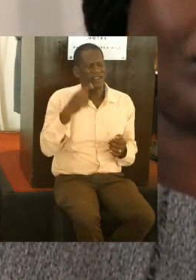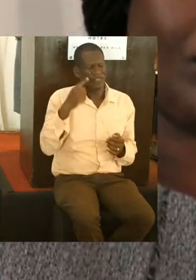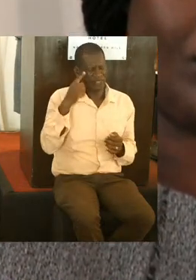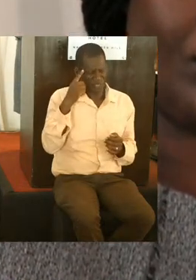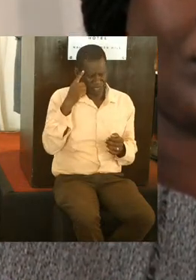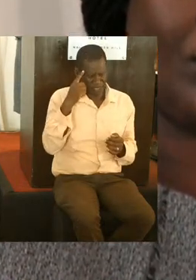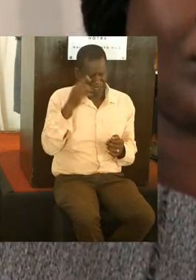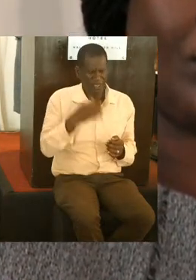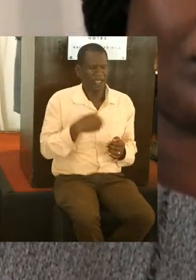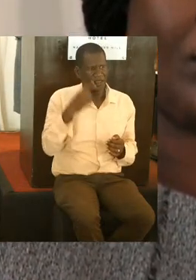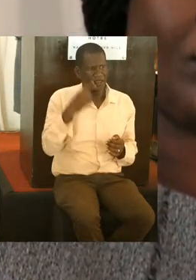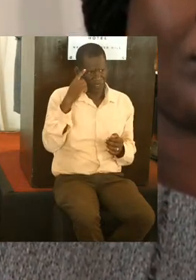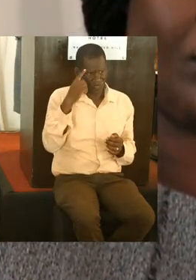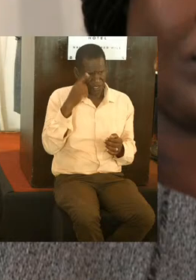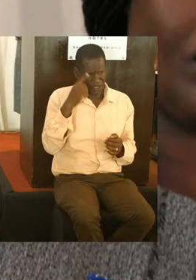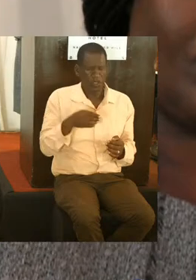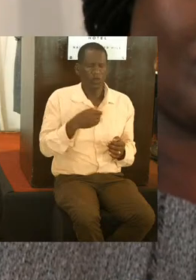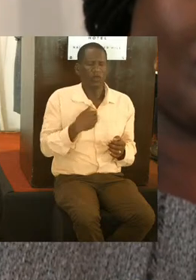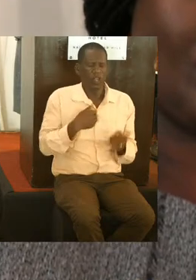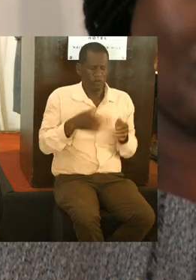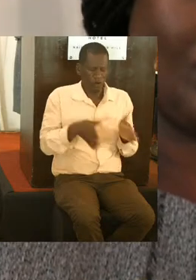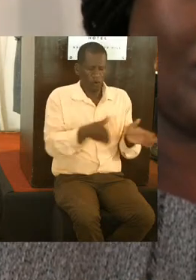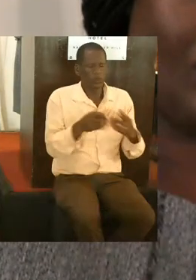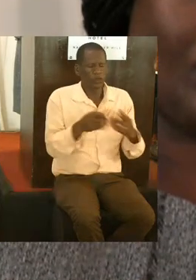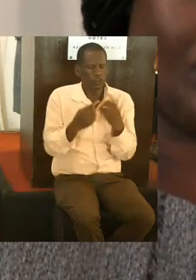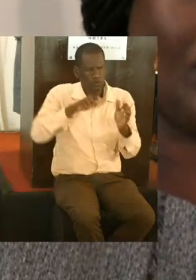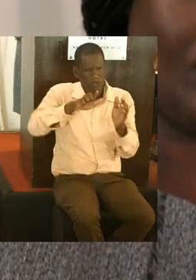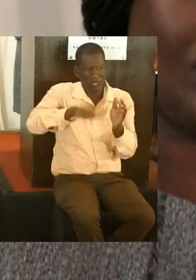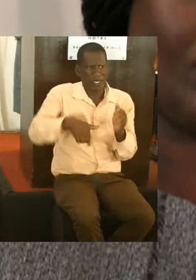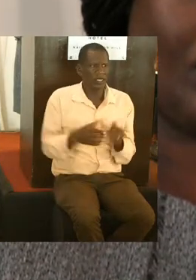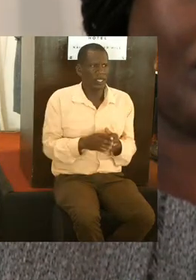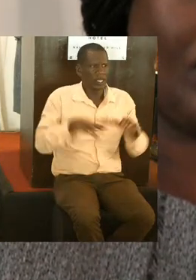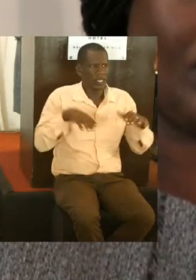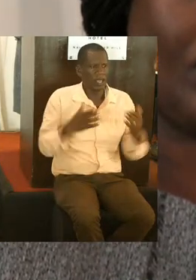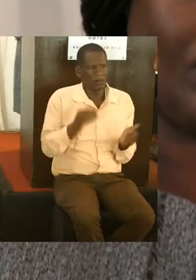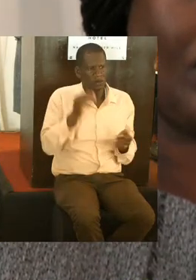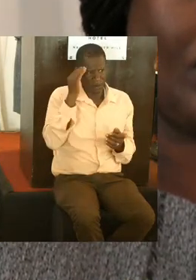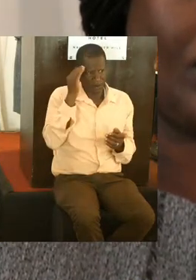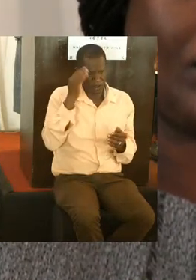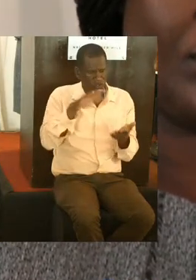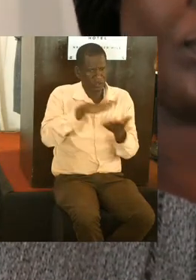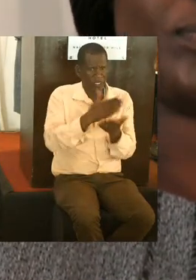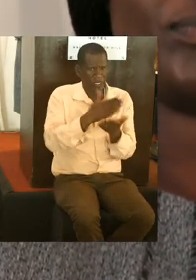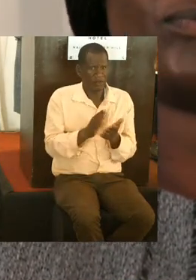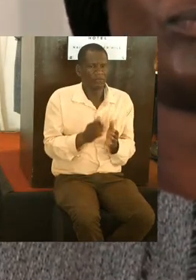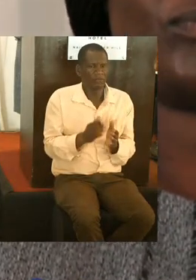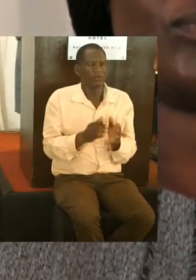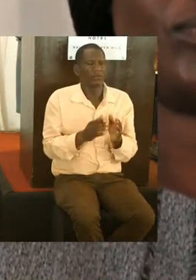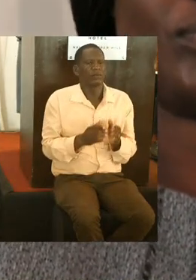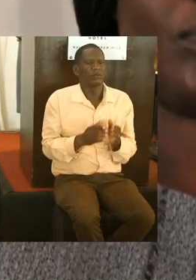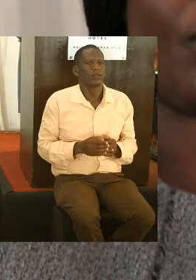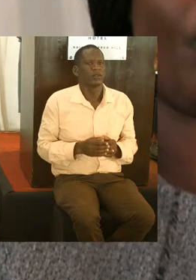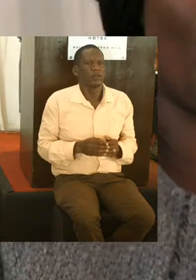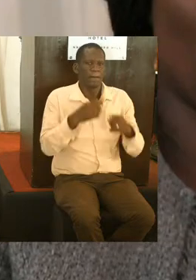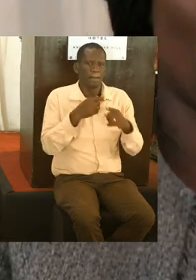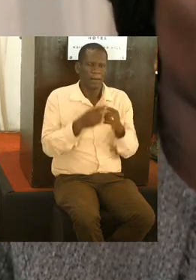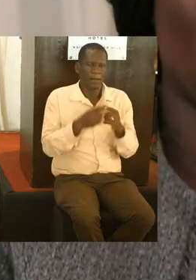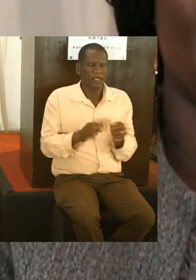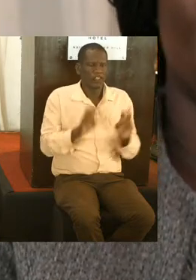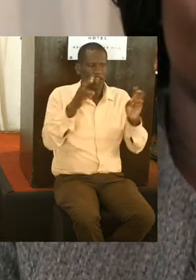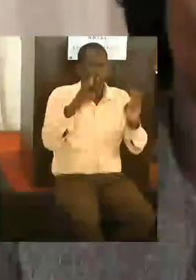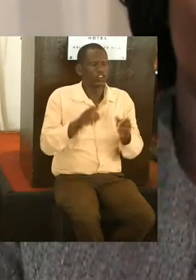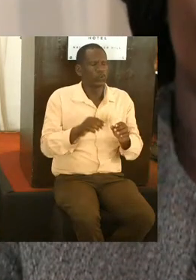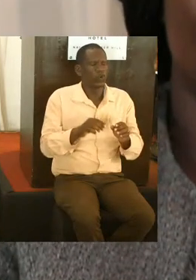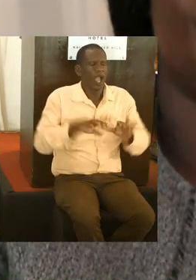think we'll have opportunity to talk later about the education sector but the